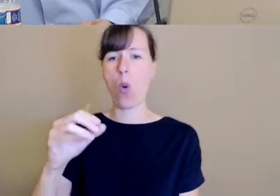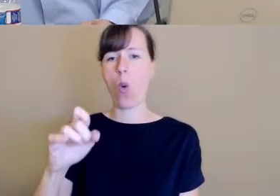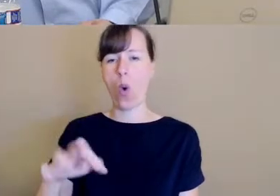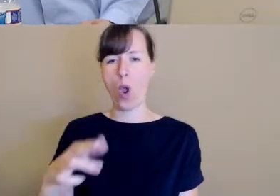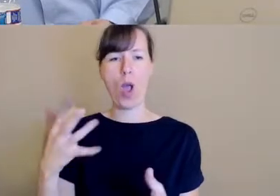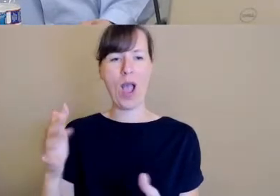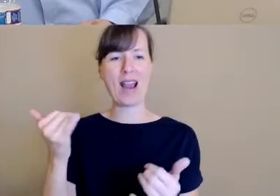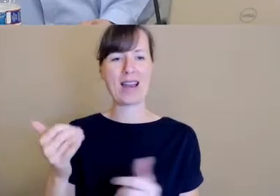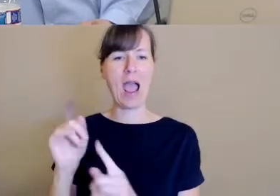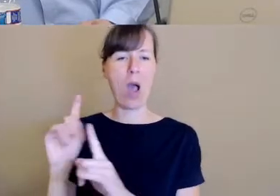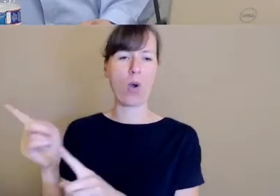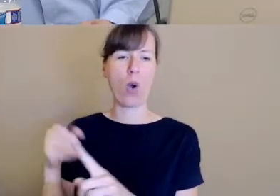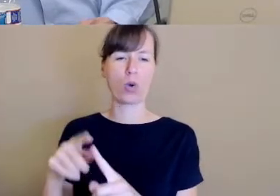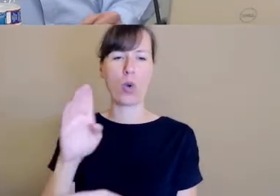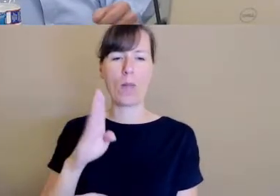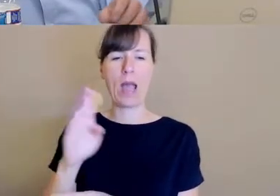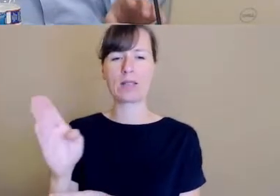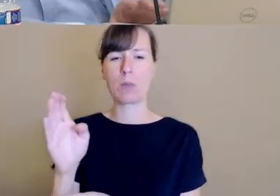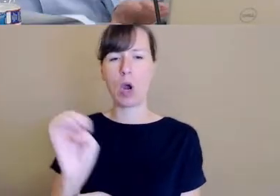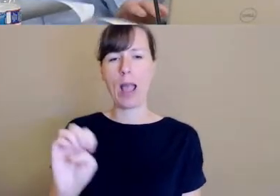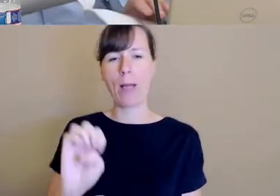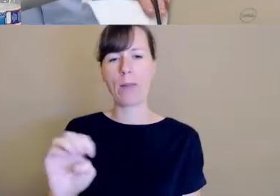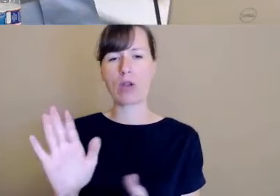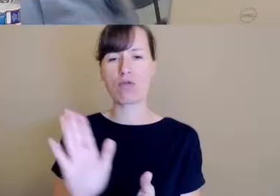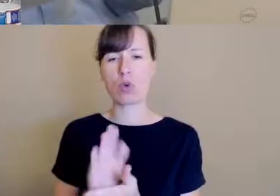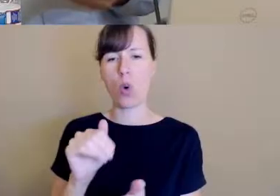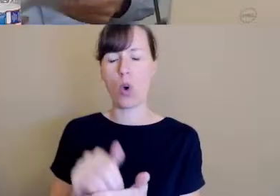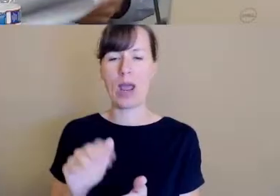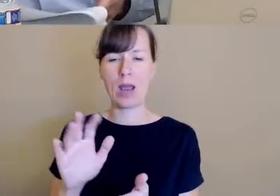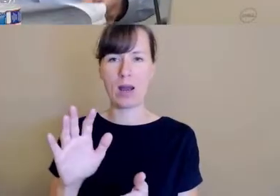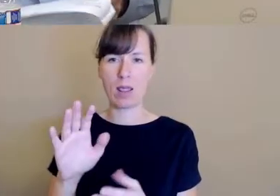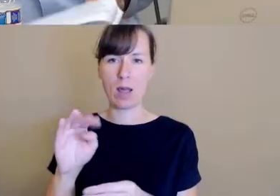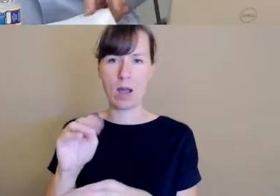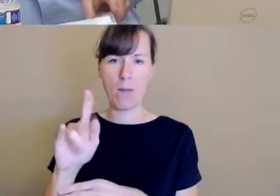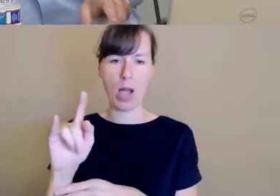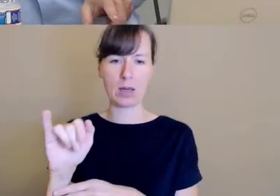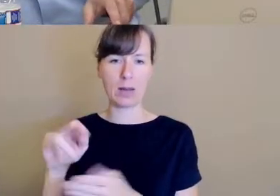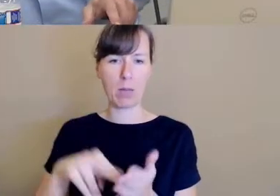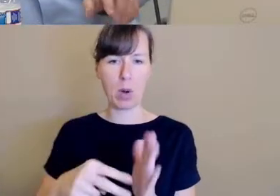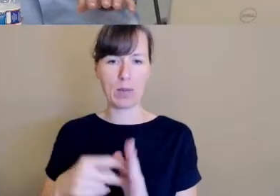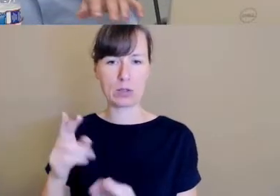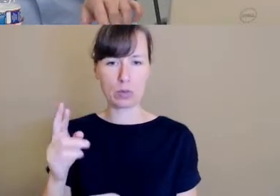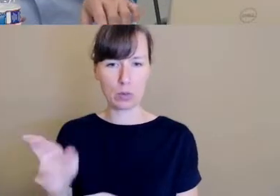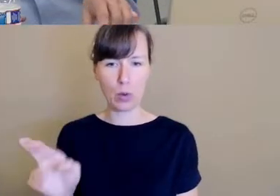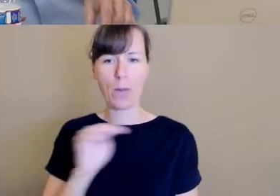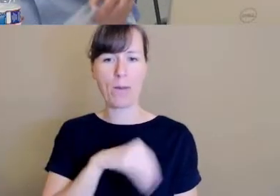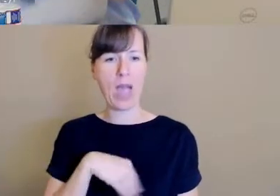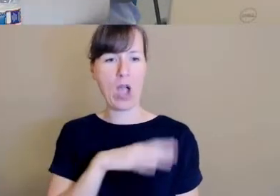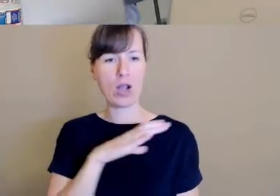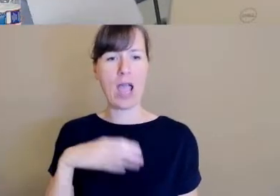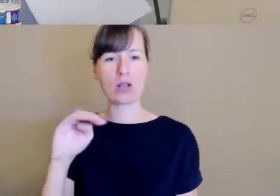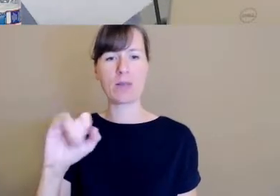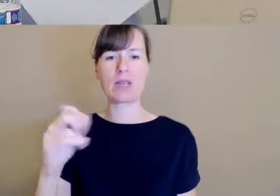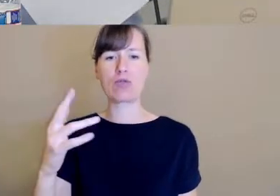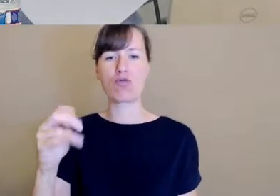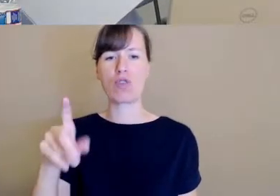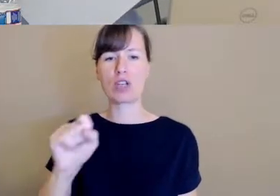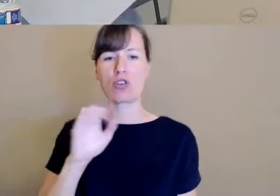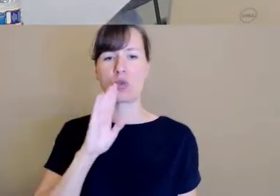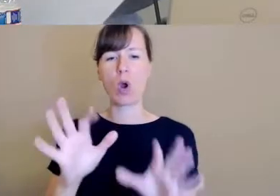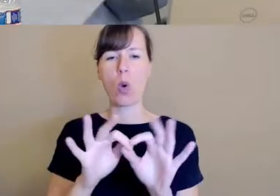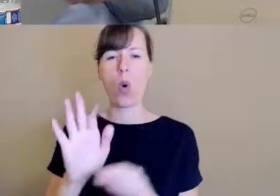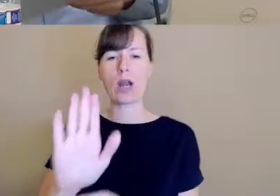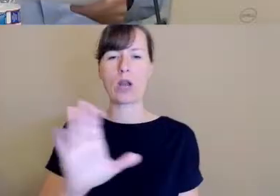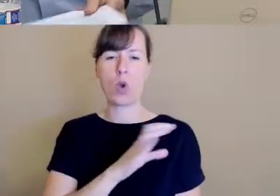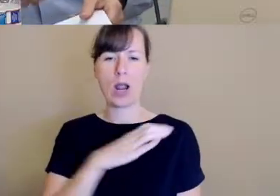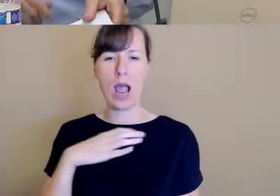up this weekend, certainly the Arbor Day event, which is scheduled for tomorrow at 11 at Gas Park. Our Public Works Department will be overseeing